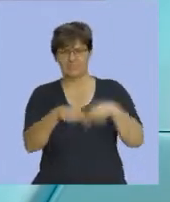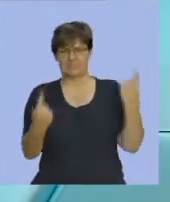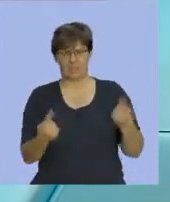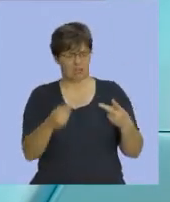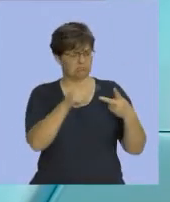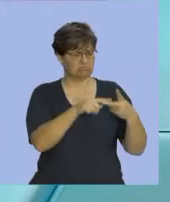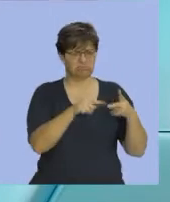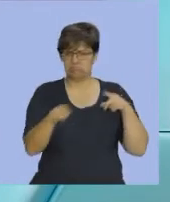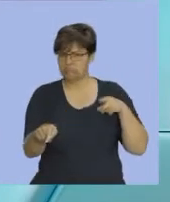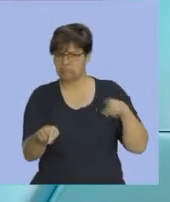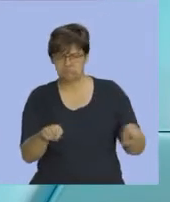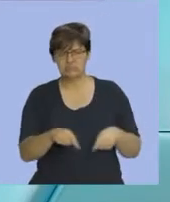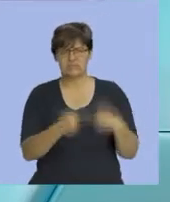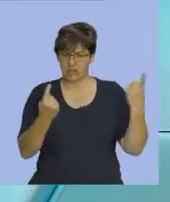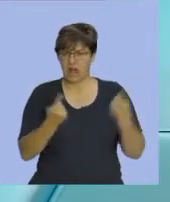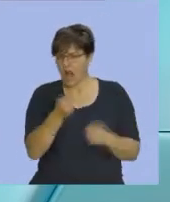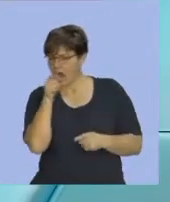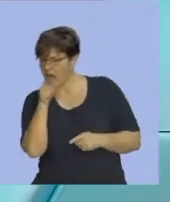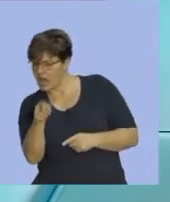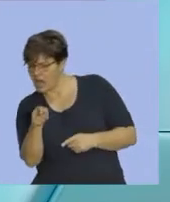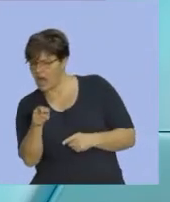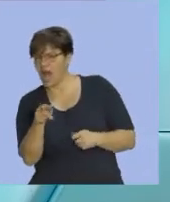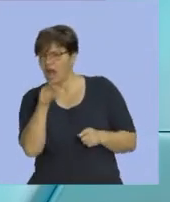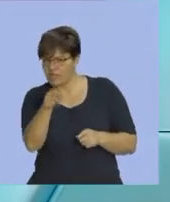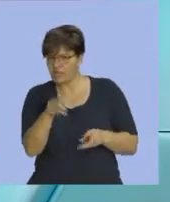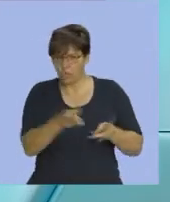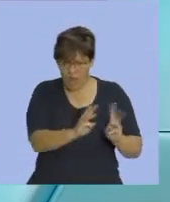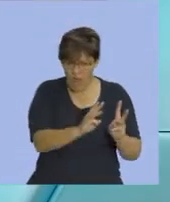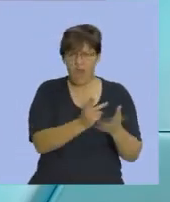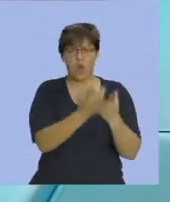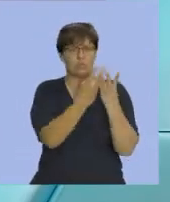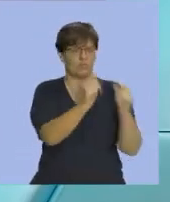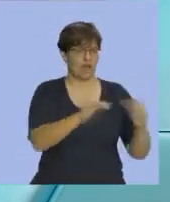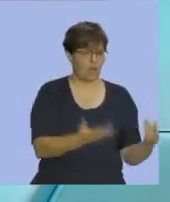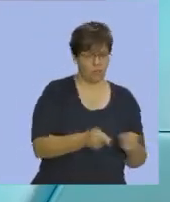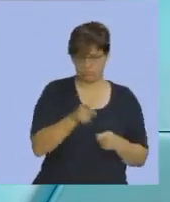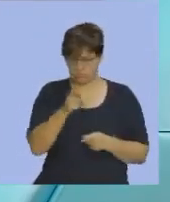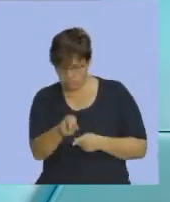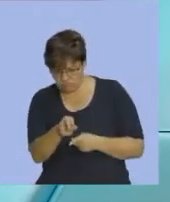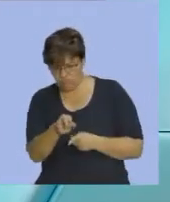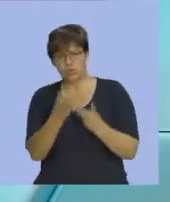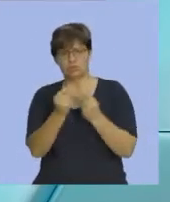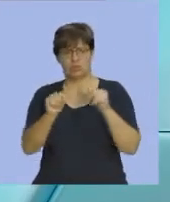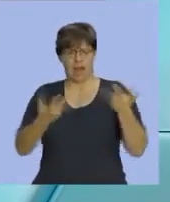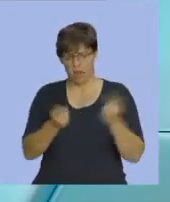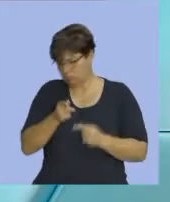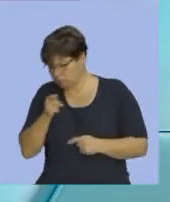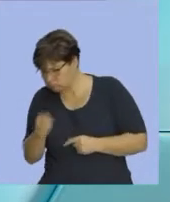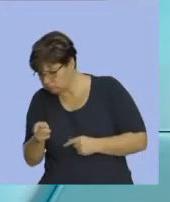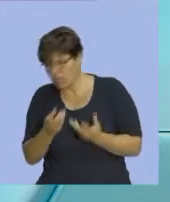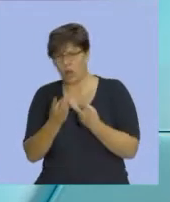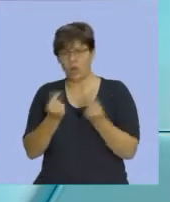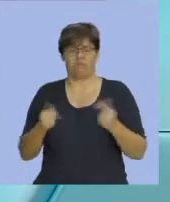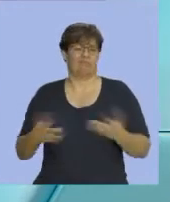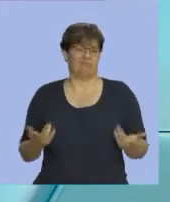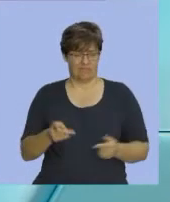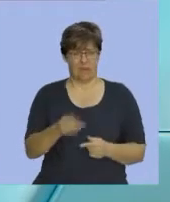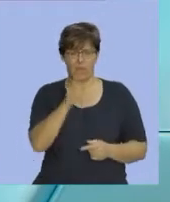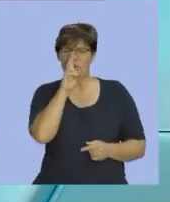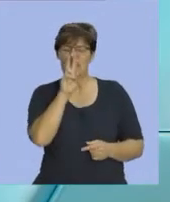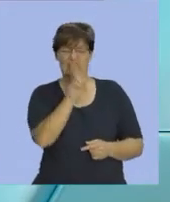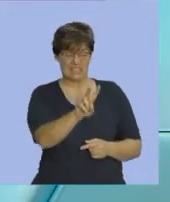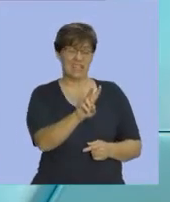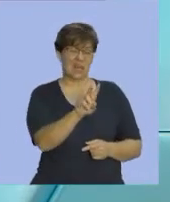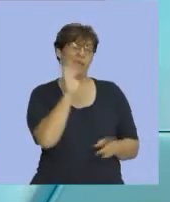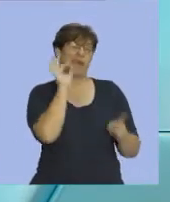and how we can solve it when it's like this and when it's like that. I know I'm saying a lot of like this and like that, but you will see